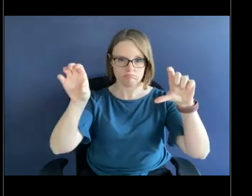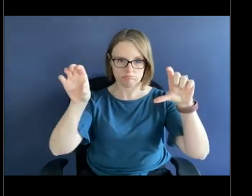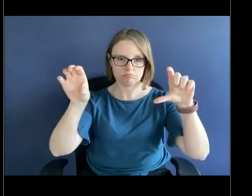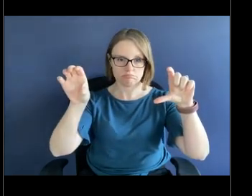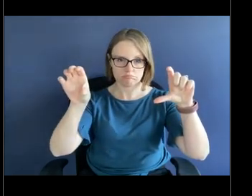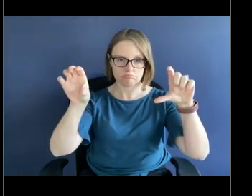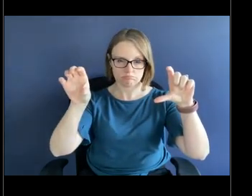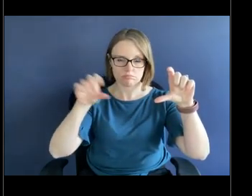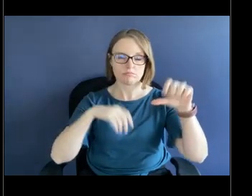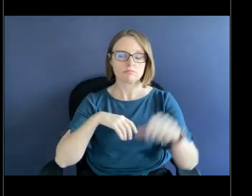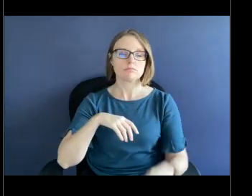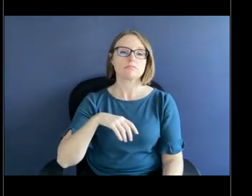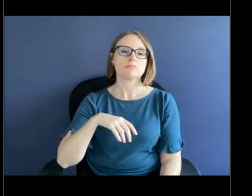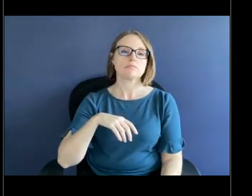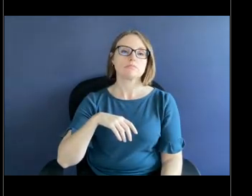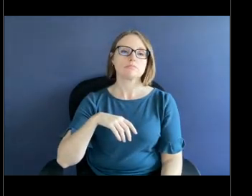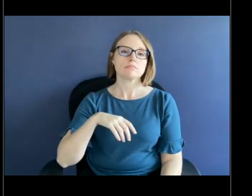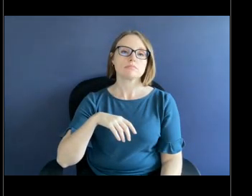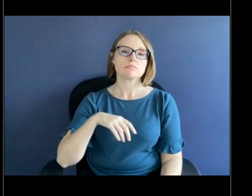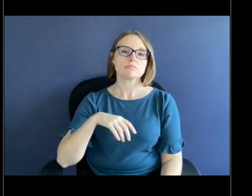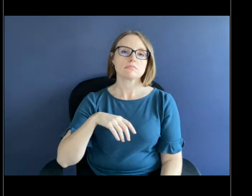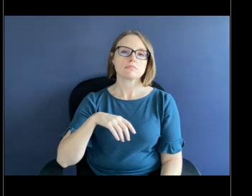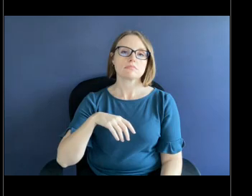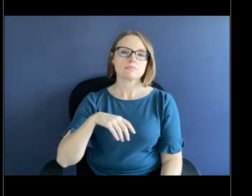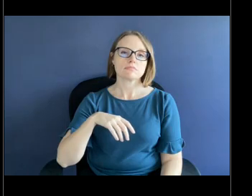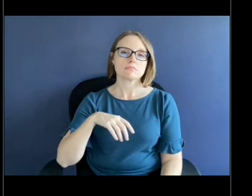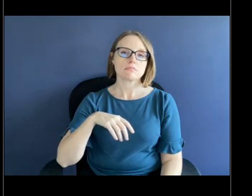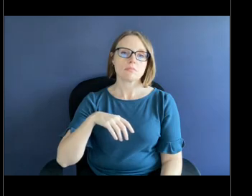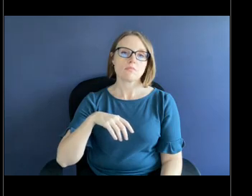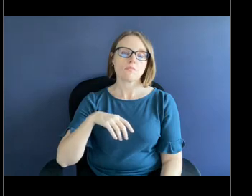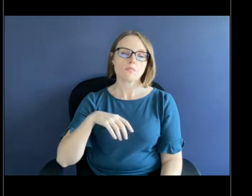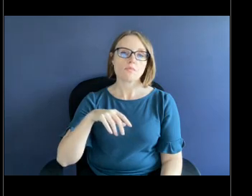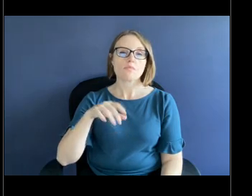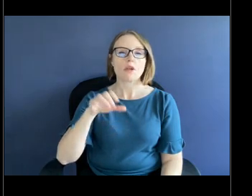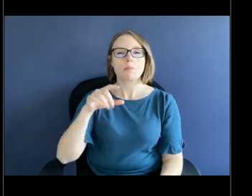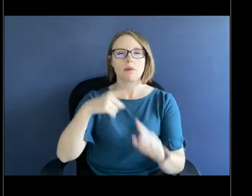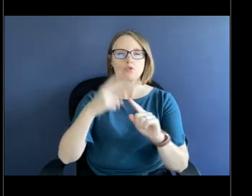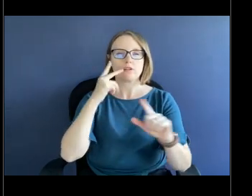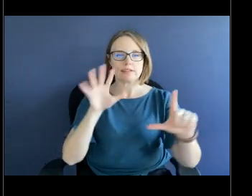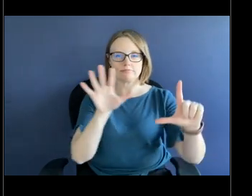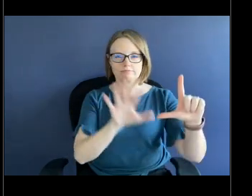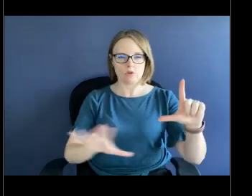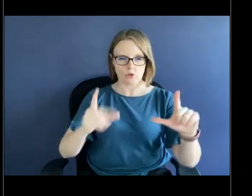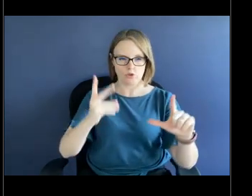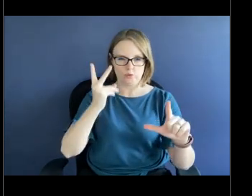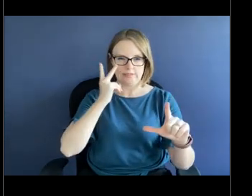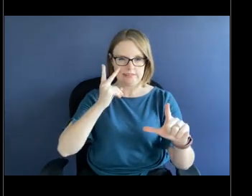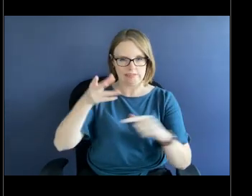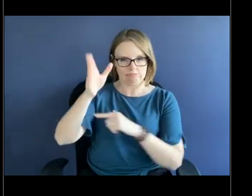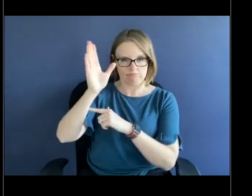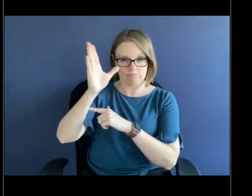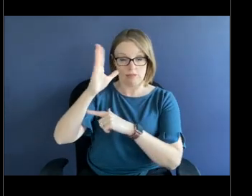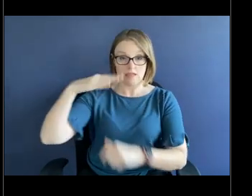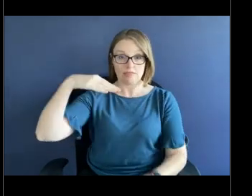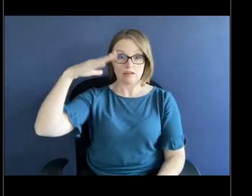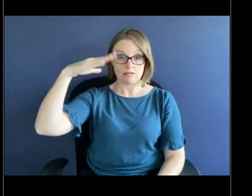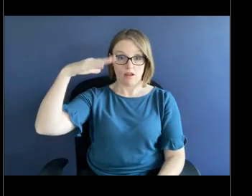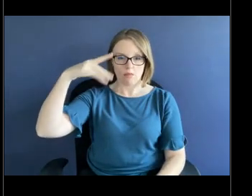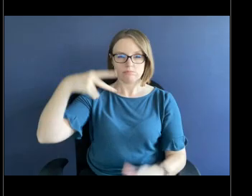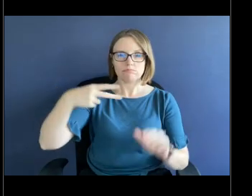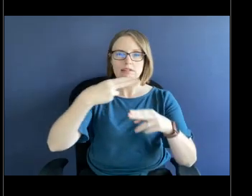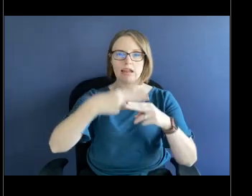items. This includes the viewing screen. You will see at the top, it will state whose screen you